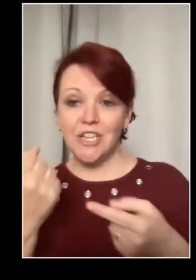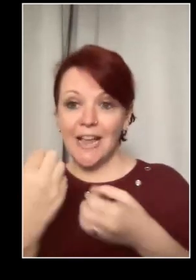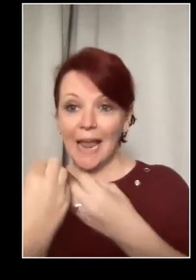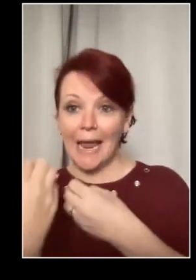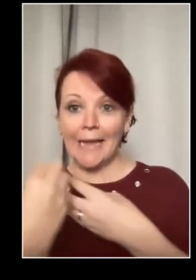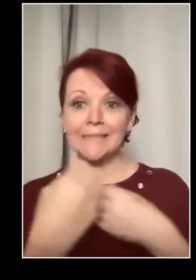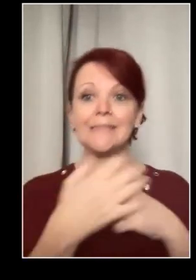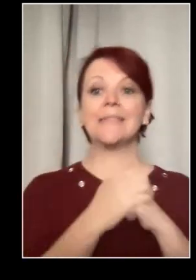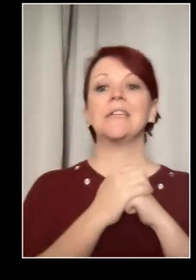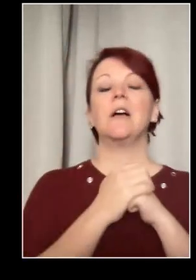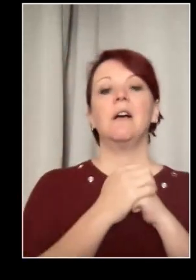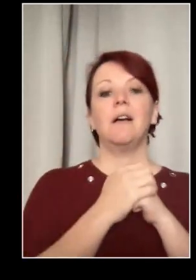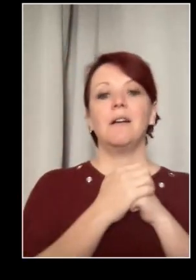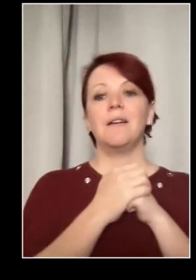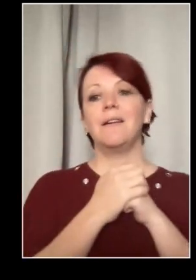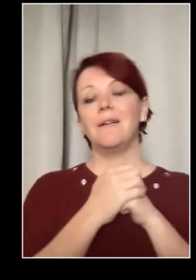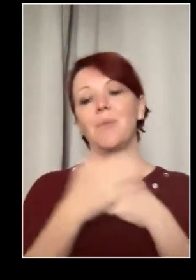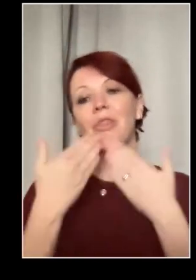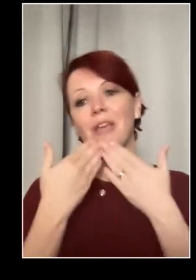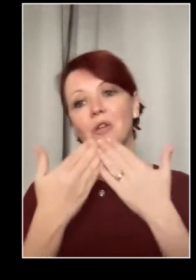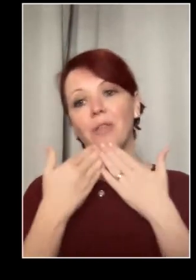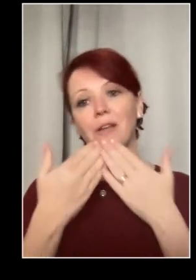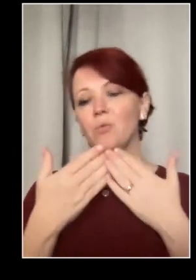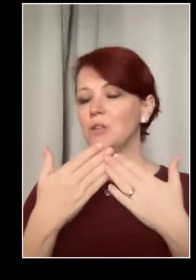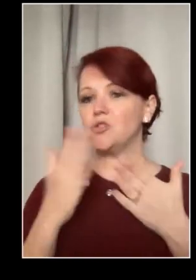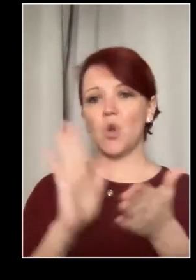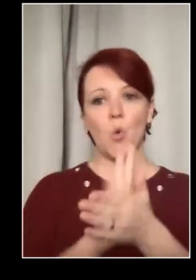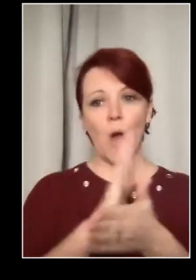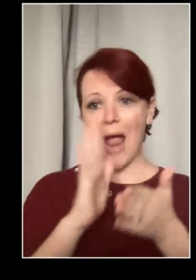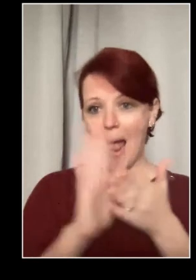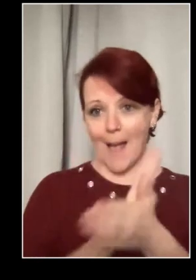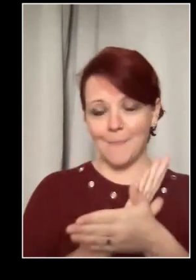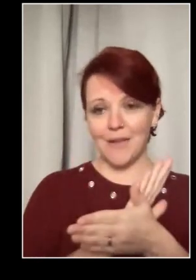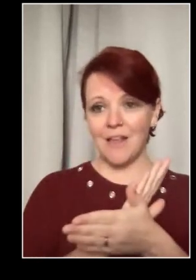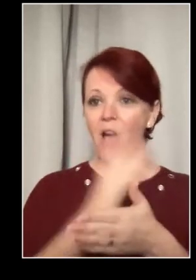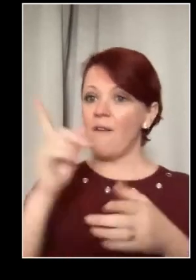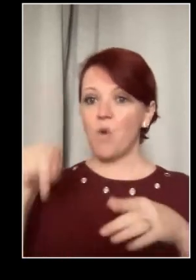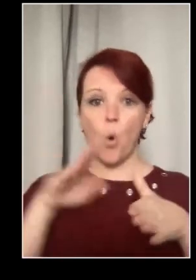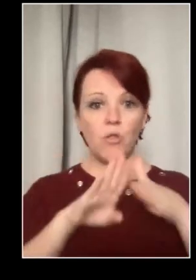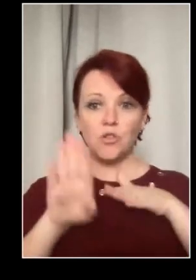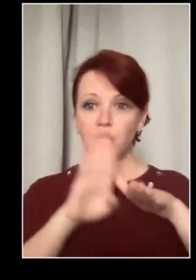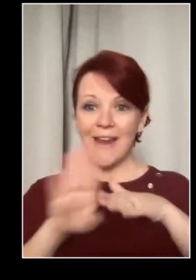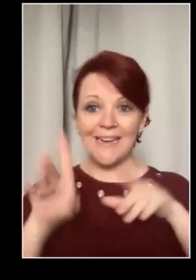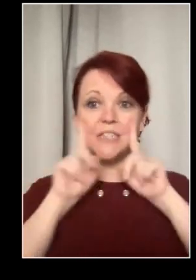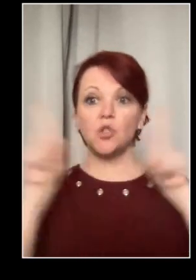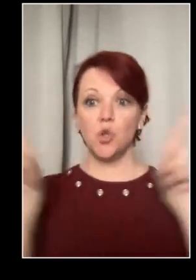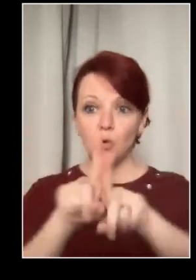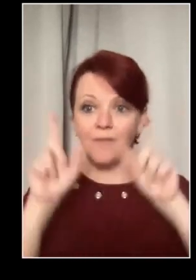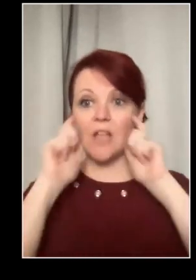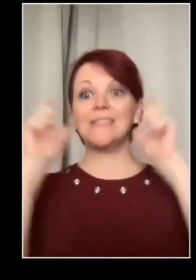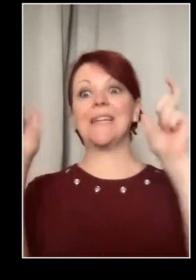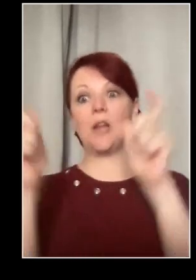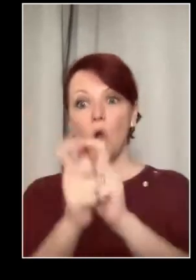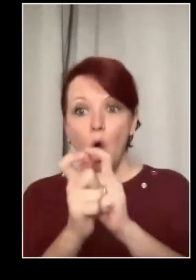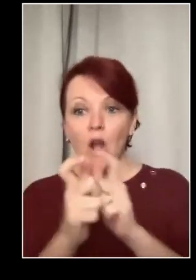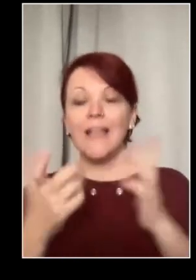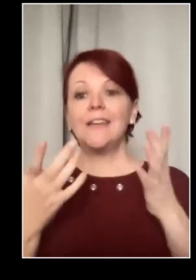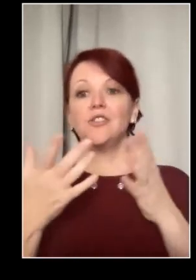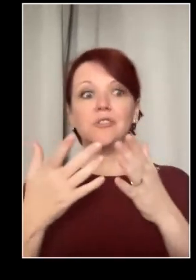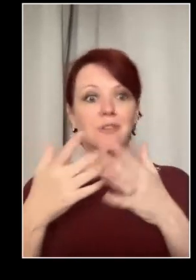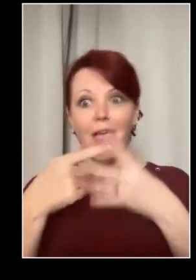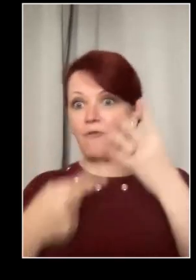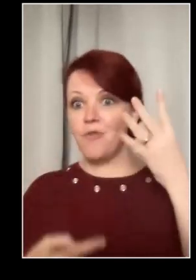all over the UK. We are hugely grateful to the excellent training providers, universities and colleges who have all supported